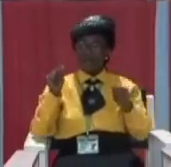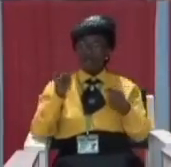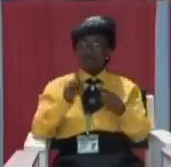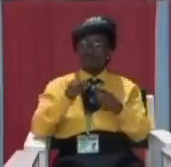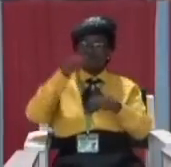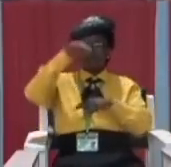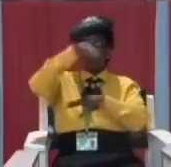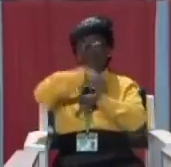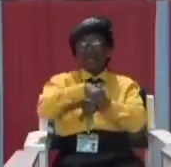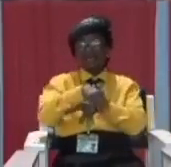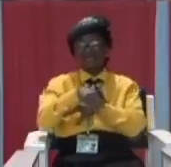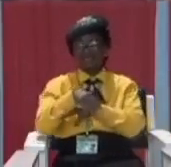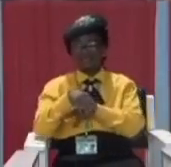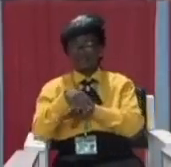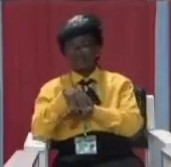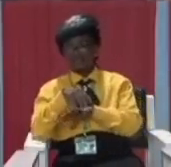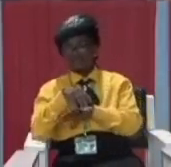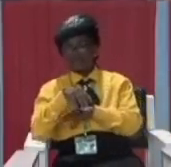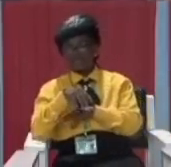tonight.